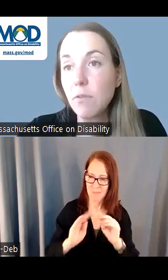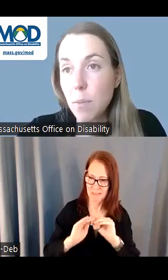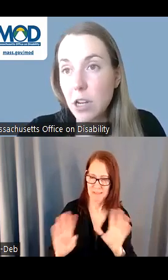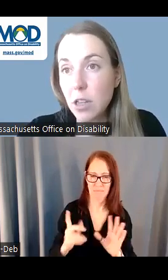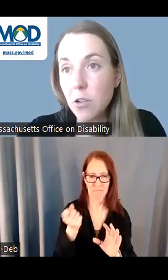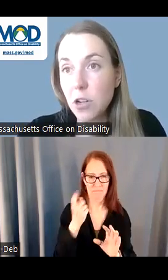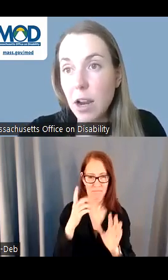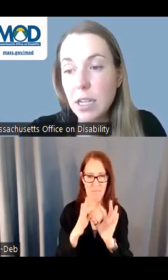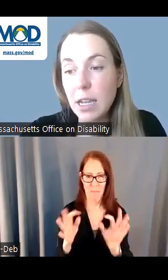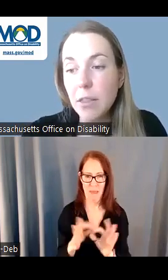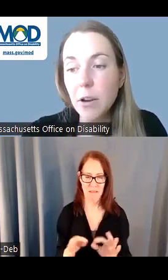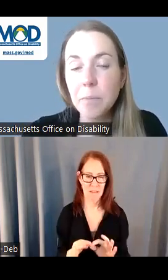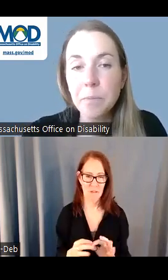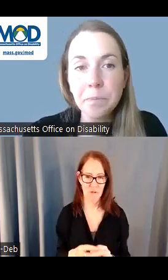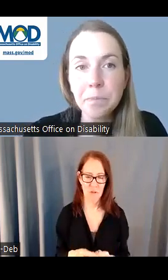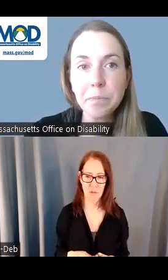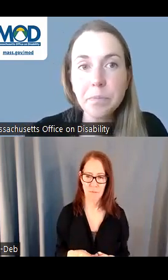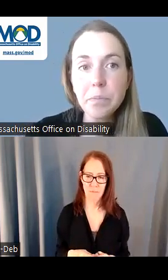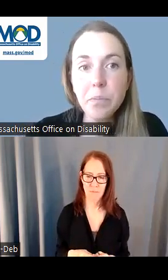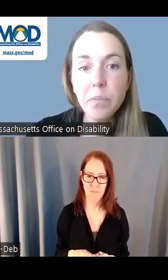or the information that you're trying to gather.